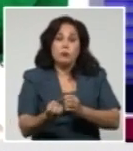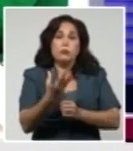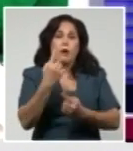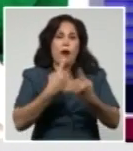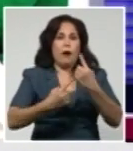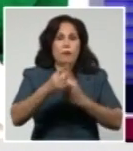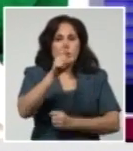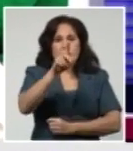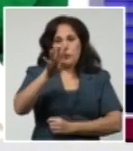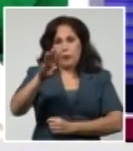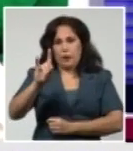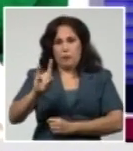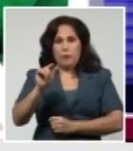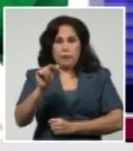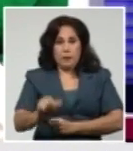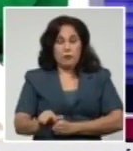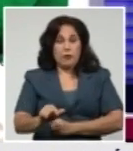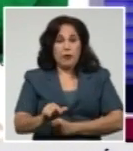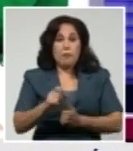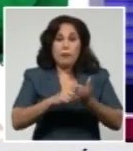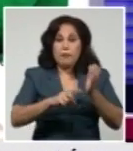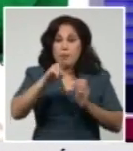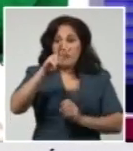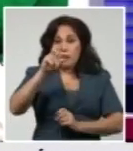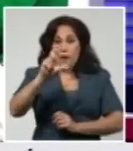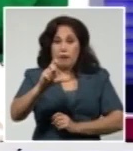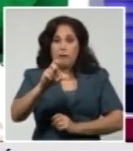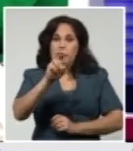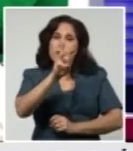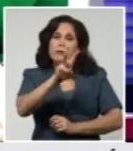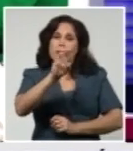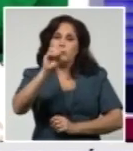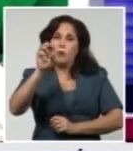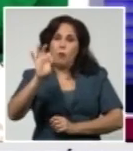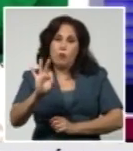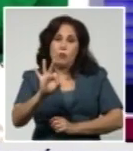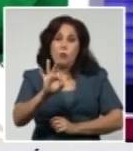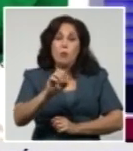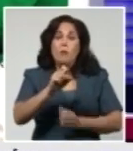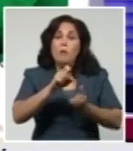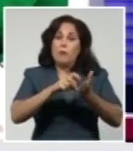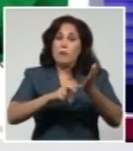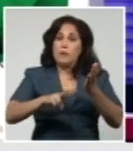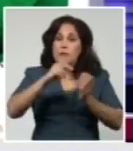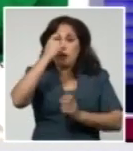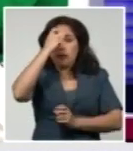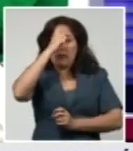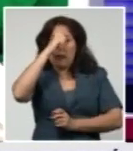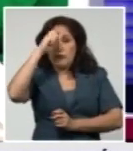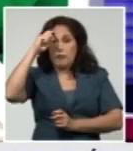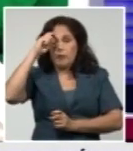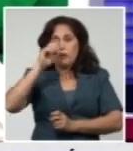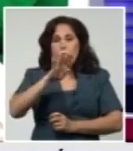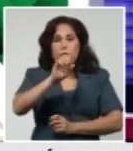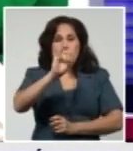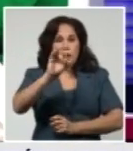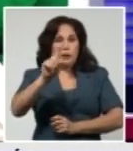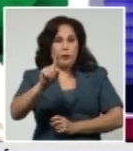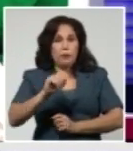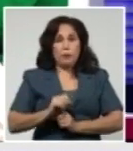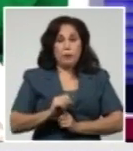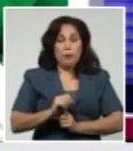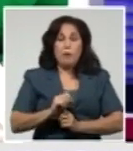of the 56 positive cases diagnosed yesterday are Cubans, 46 of which are